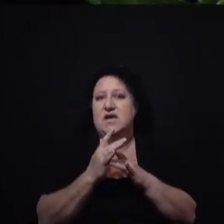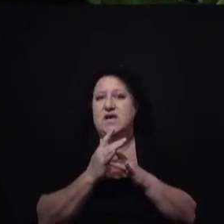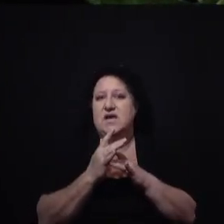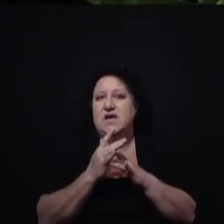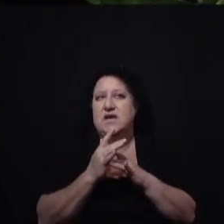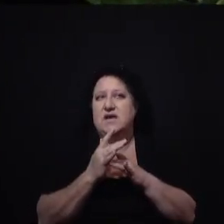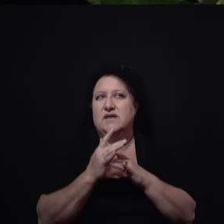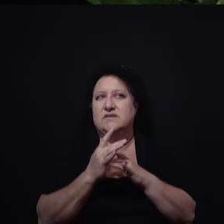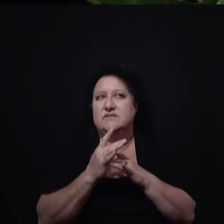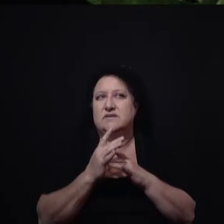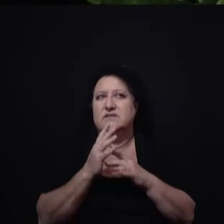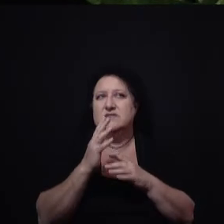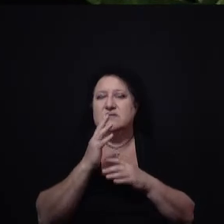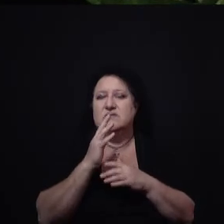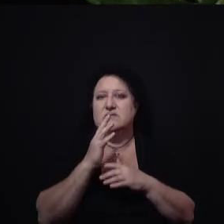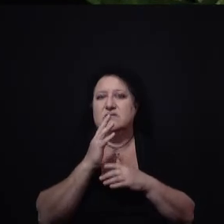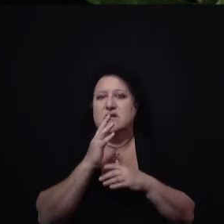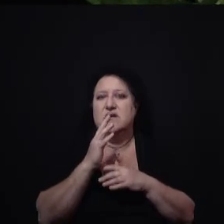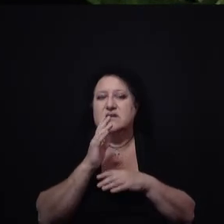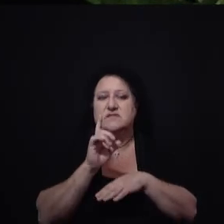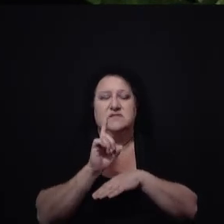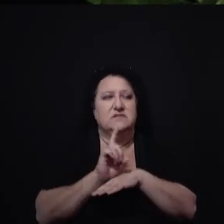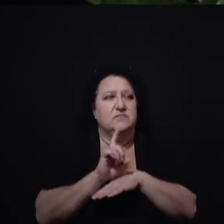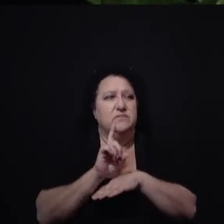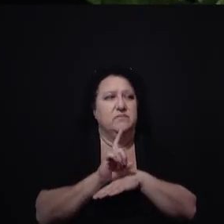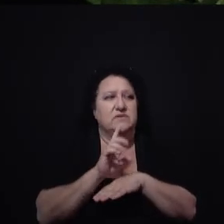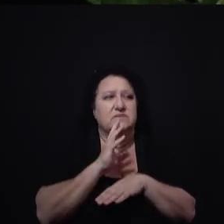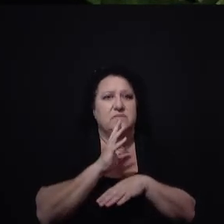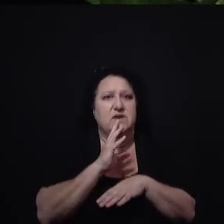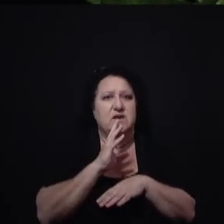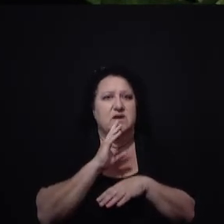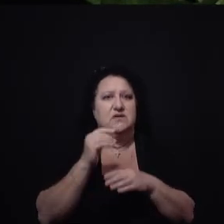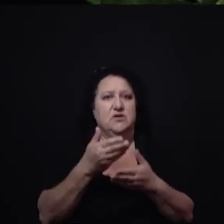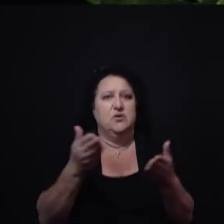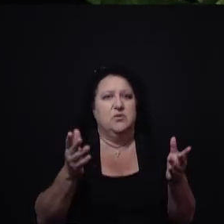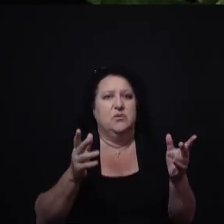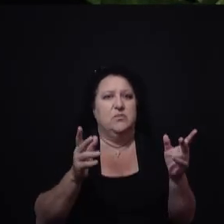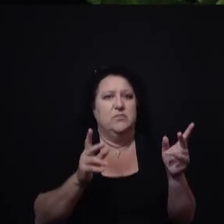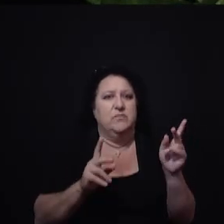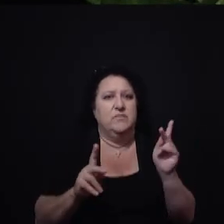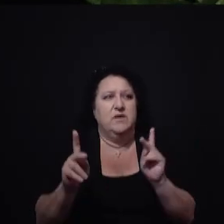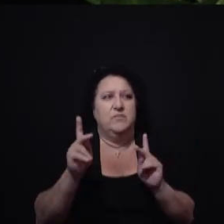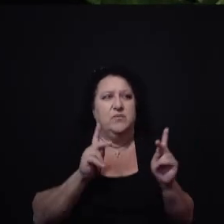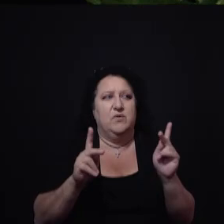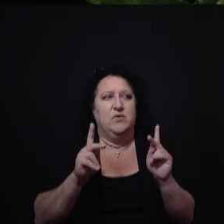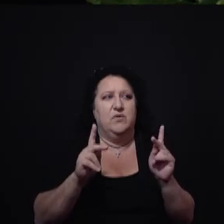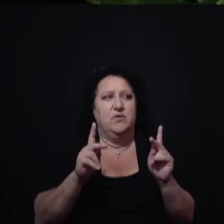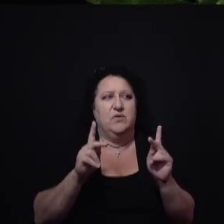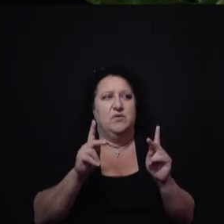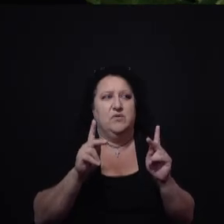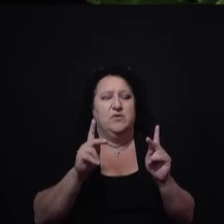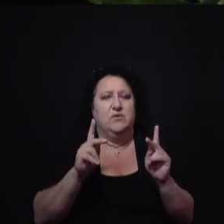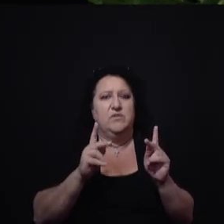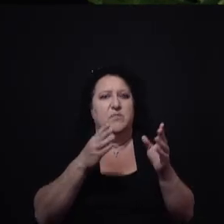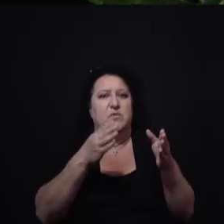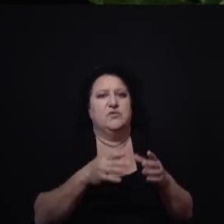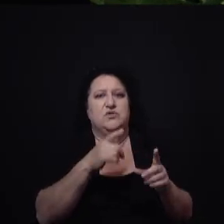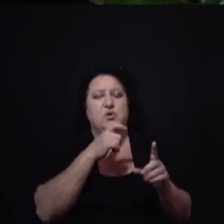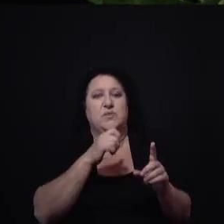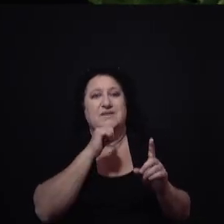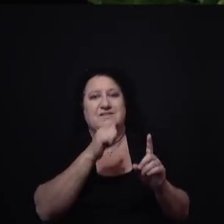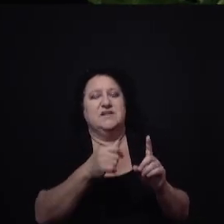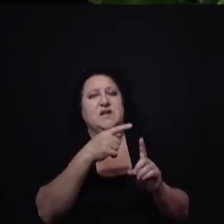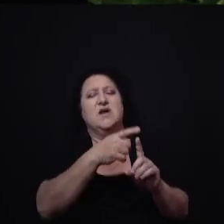The embodiment of wisdom. Learn from me, for I am gentle, I am humble in